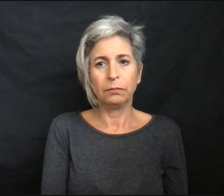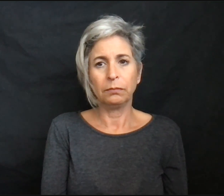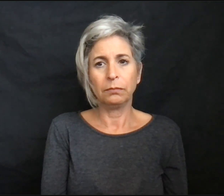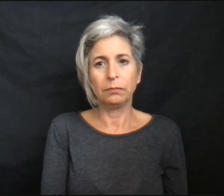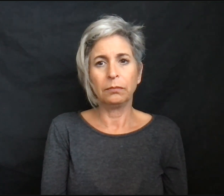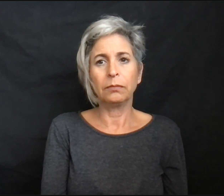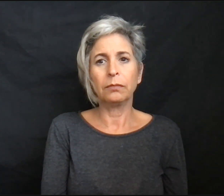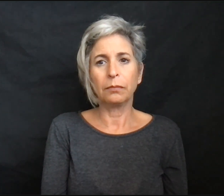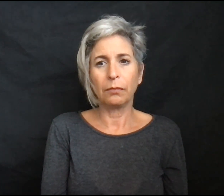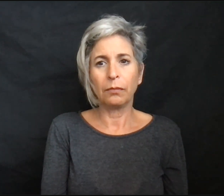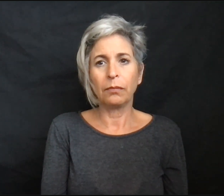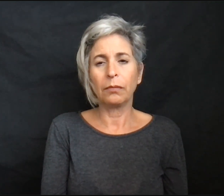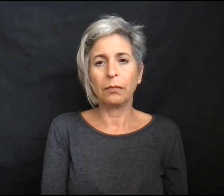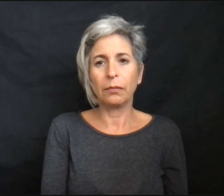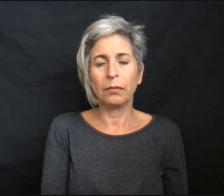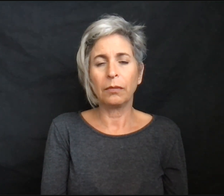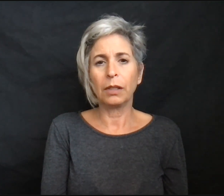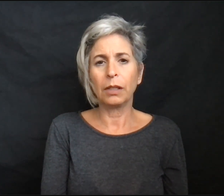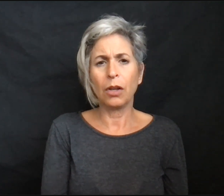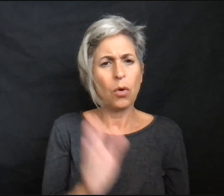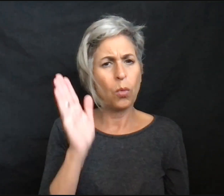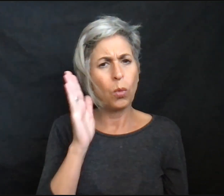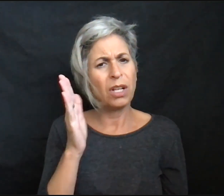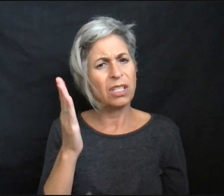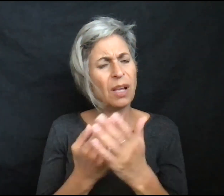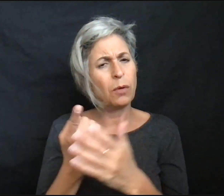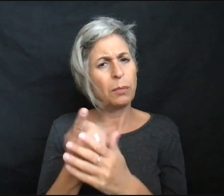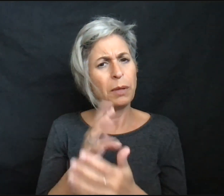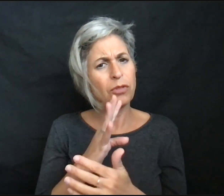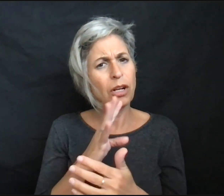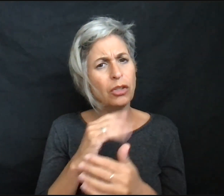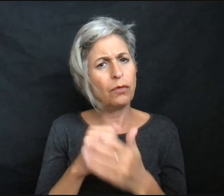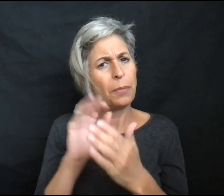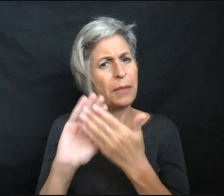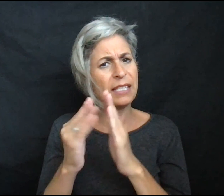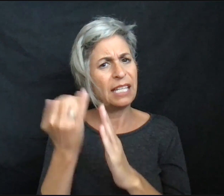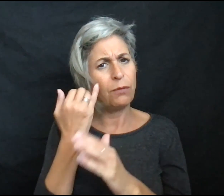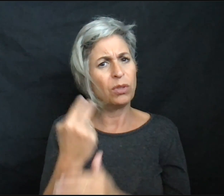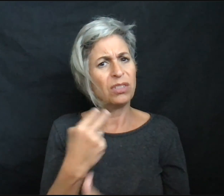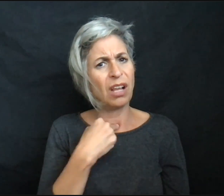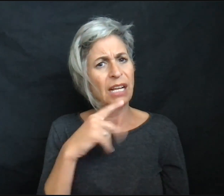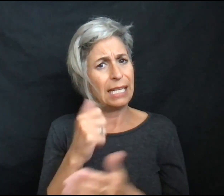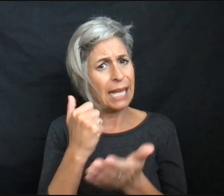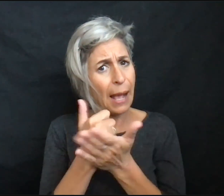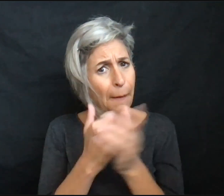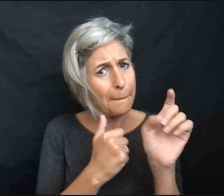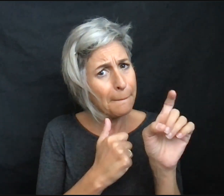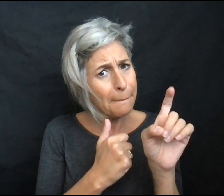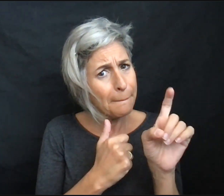And first question, will there be somebody to talk to from the city if we get stuck and need help?